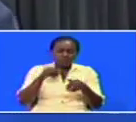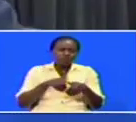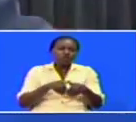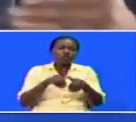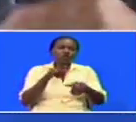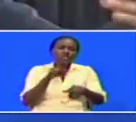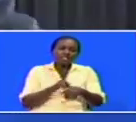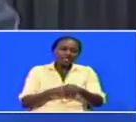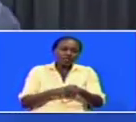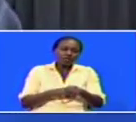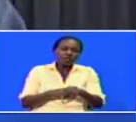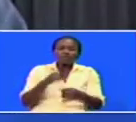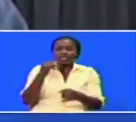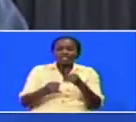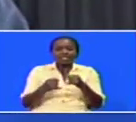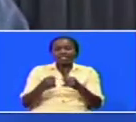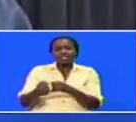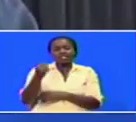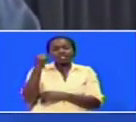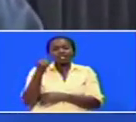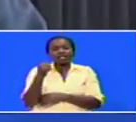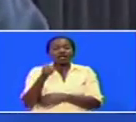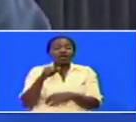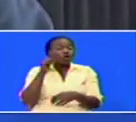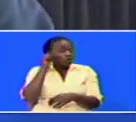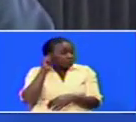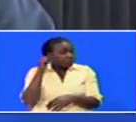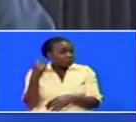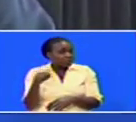up a strike has not been followed, and